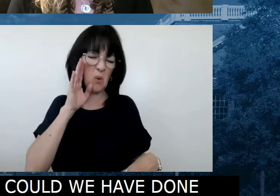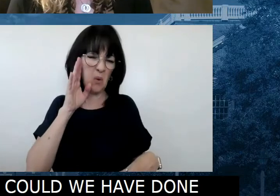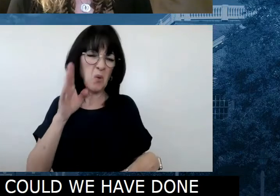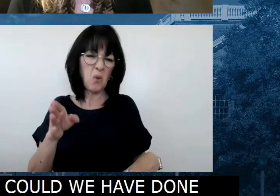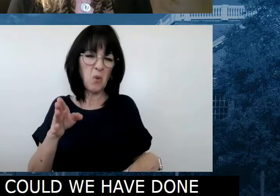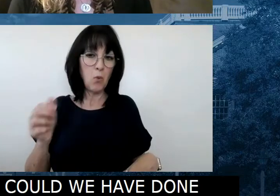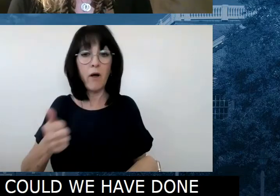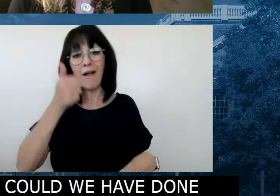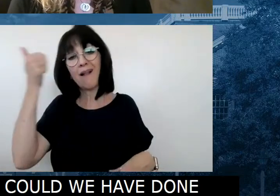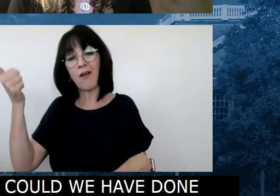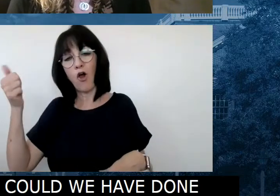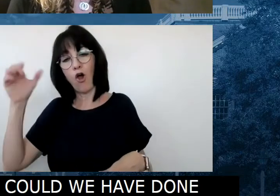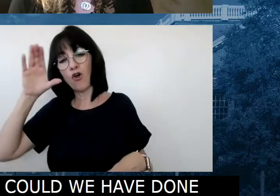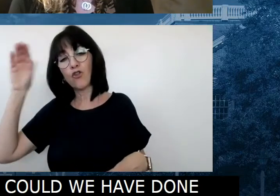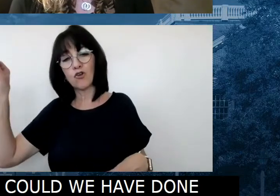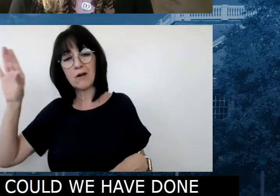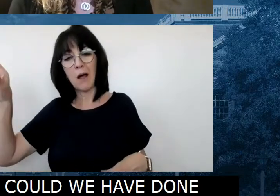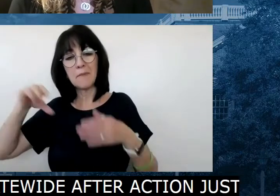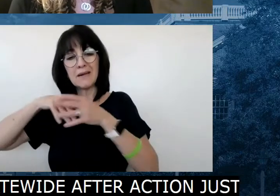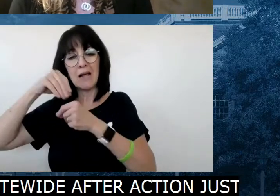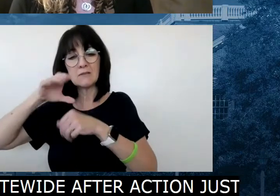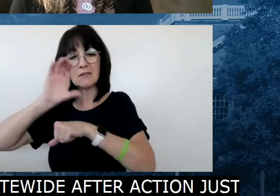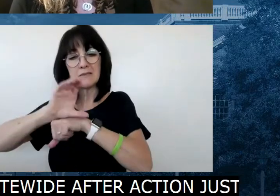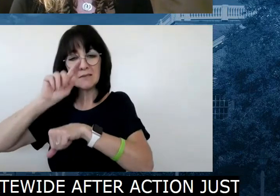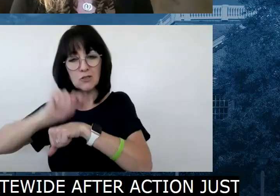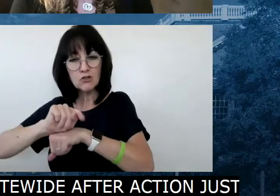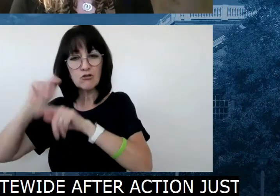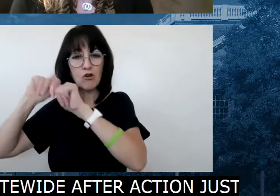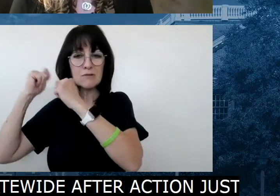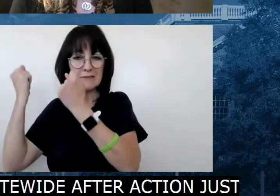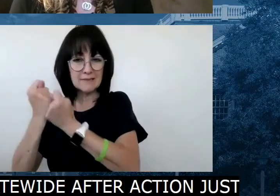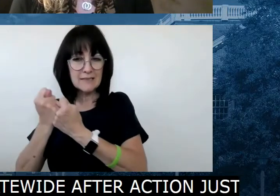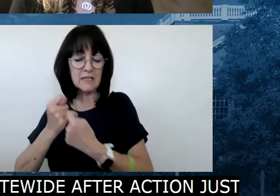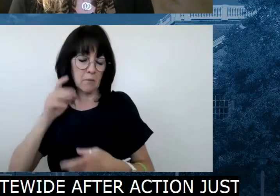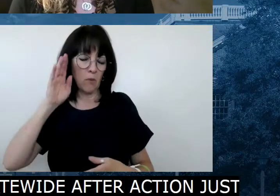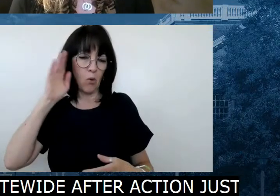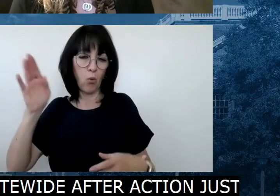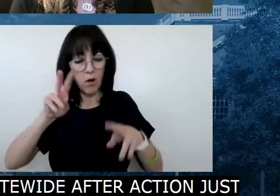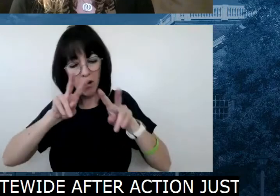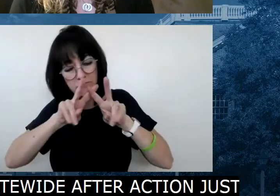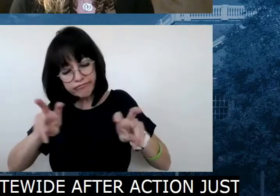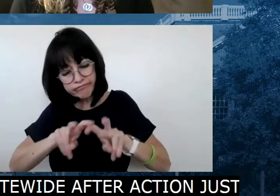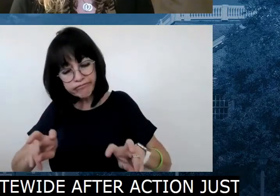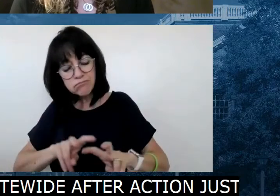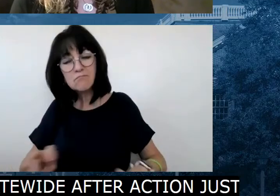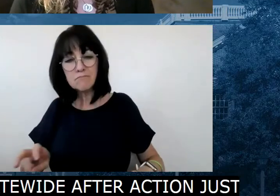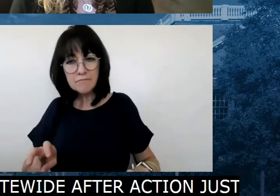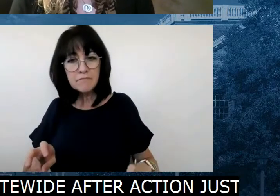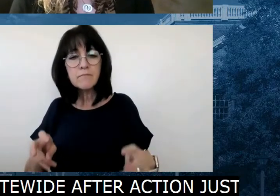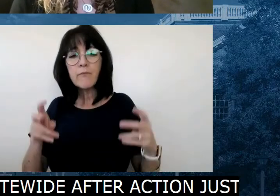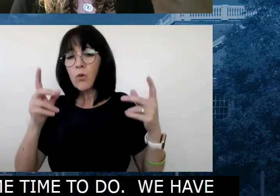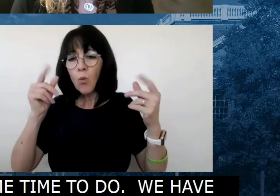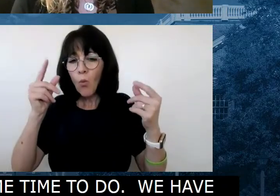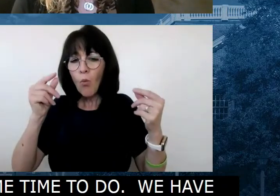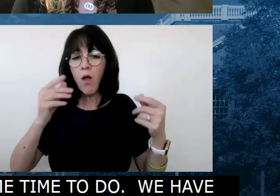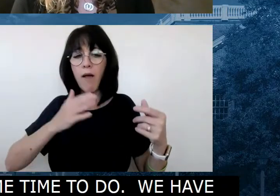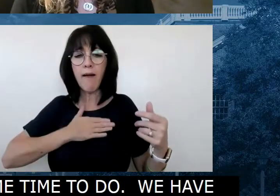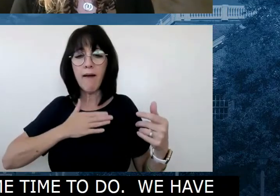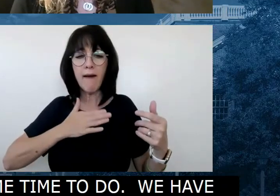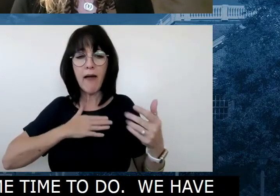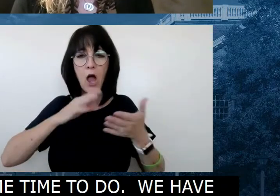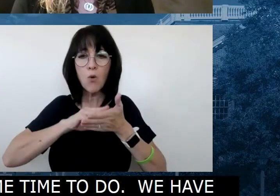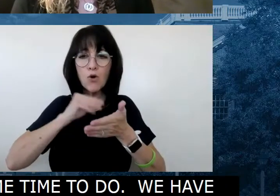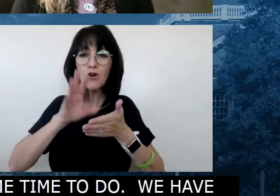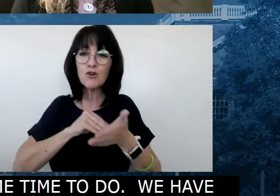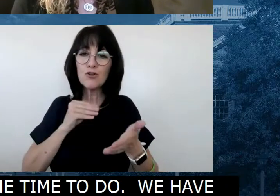consulting company that's going to help us off, and then Dr. Tay and her team's going to do more of a micro one. But I wish we could have